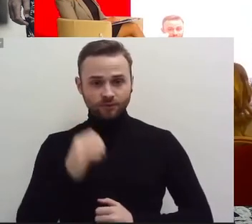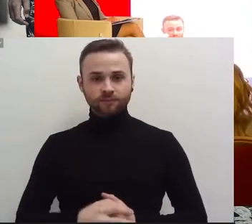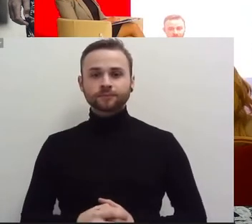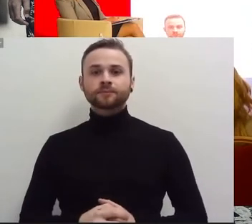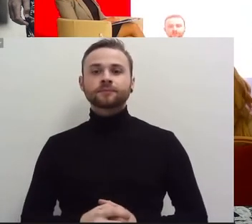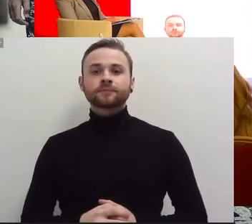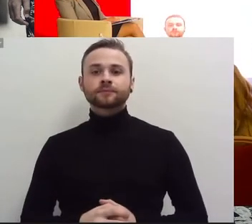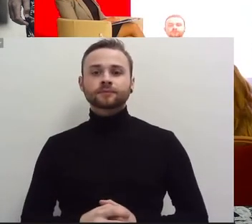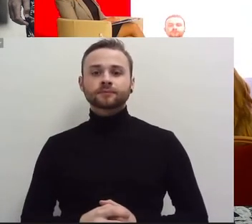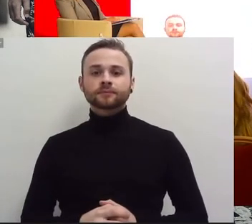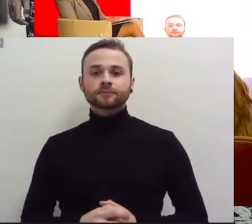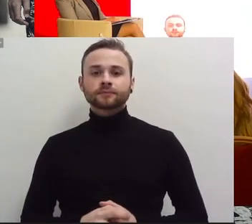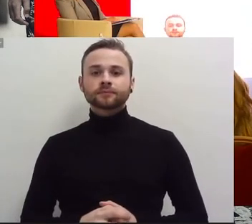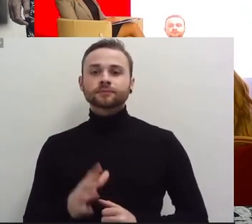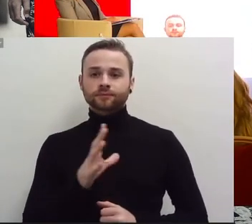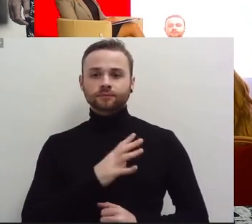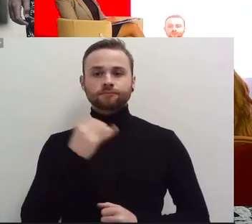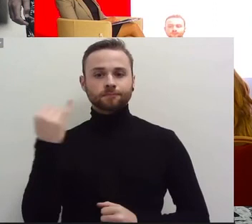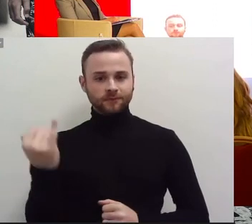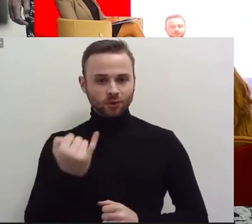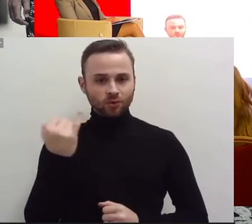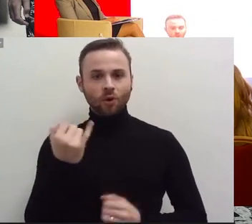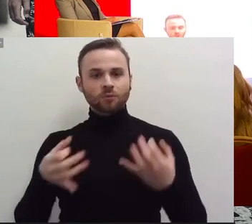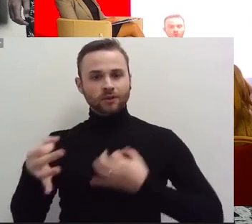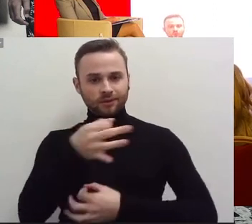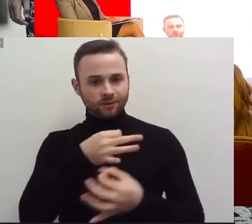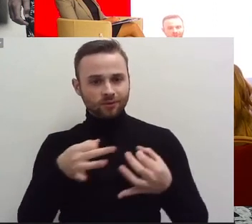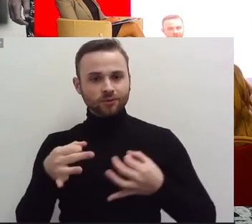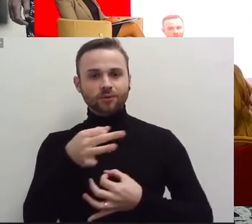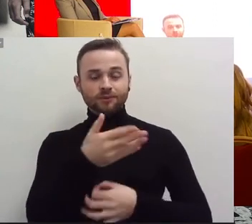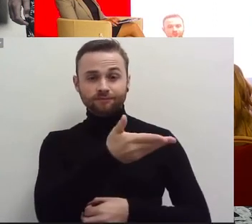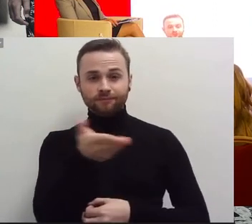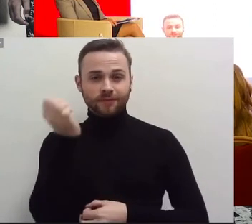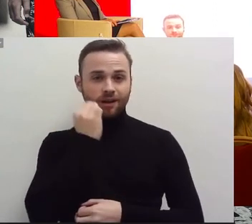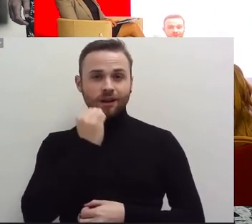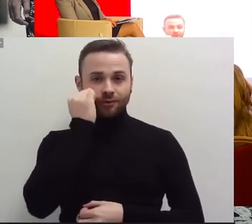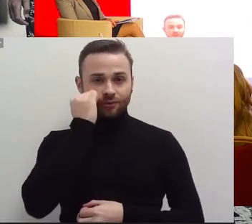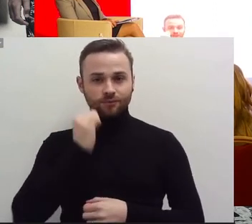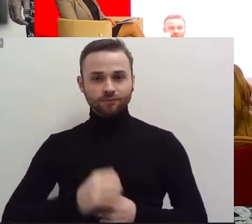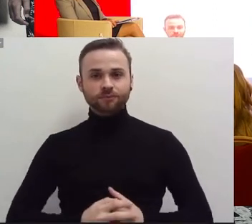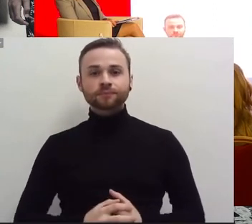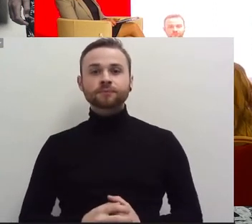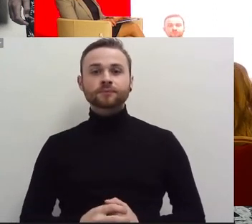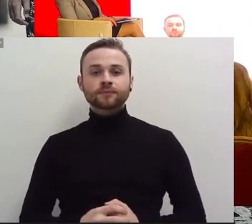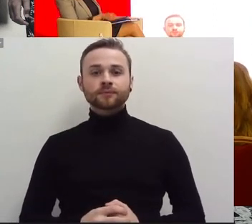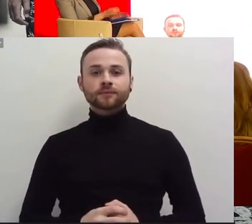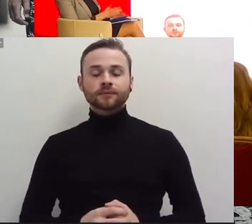And thank you, Tuva, for moderating. And the panel for today is closed. So thank you so